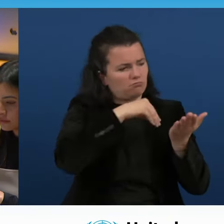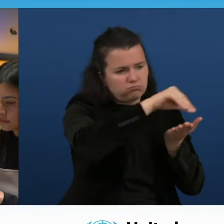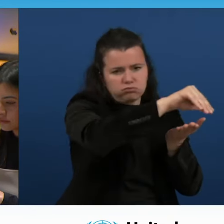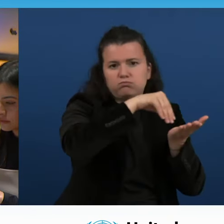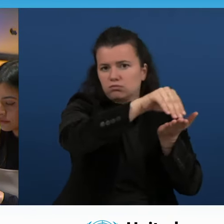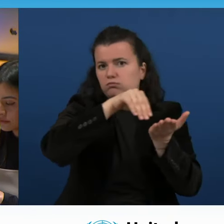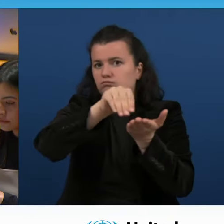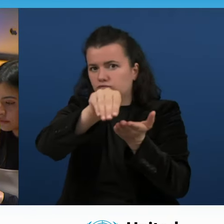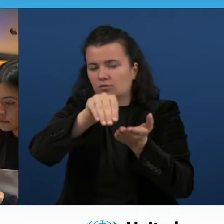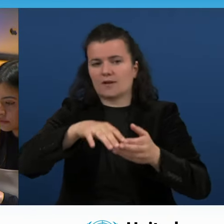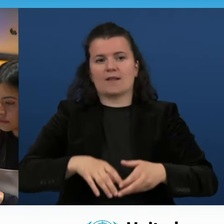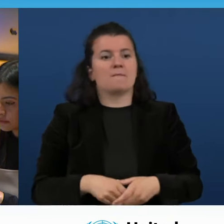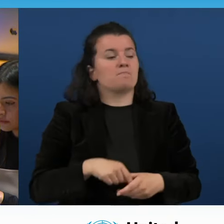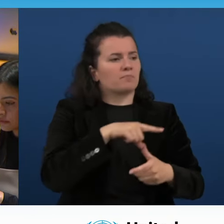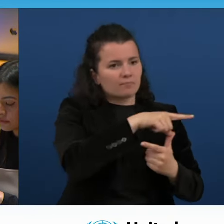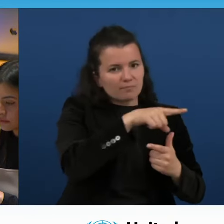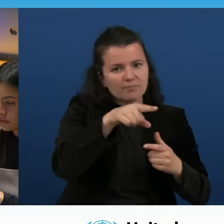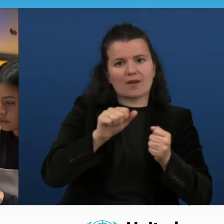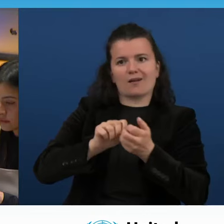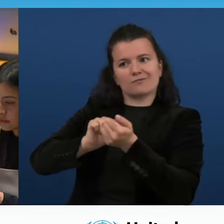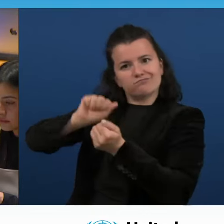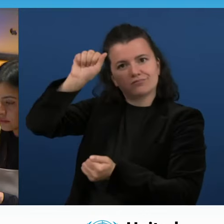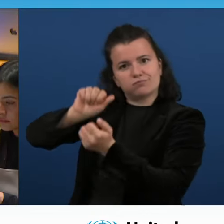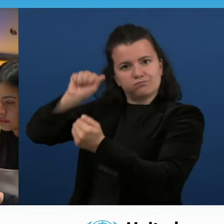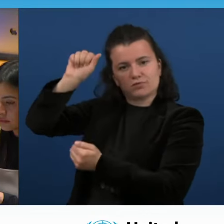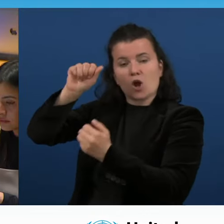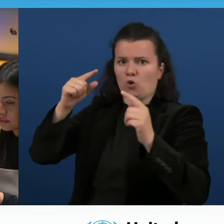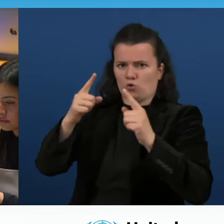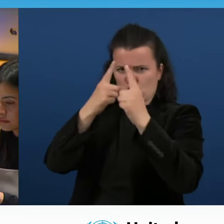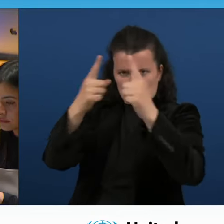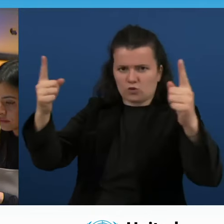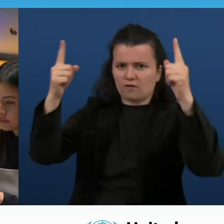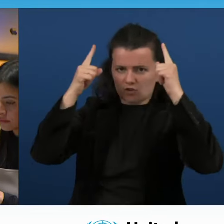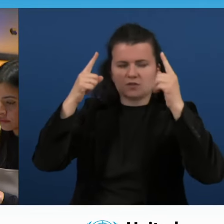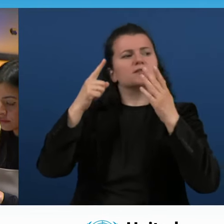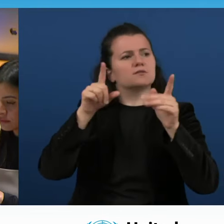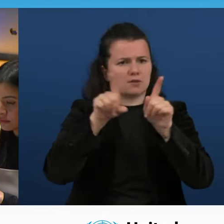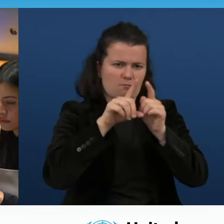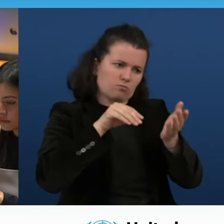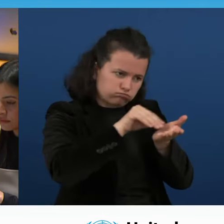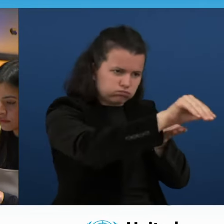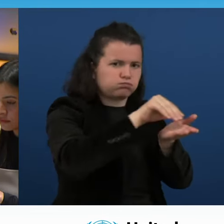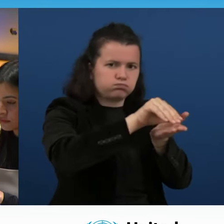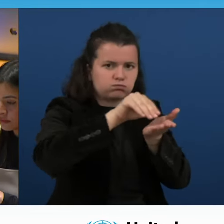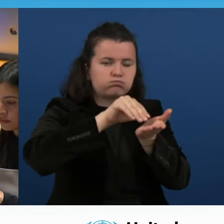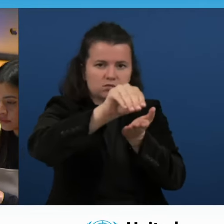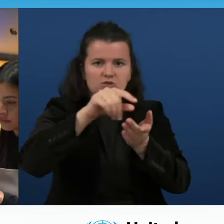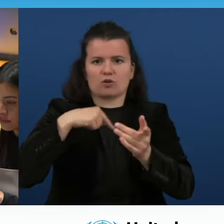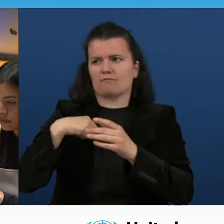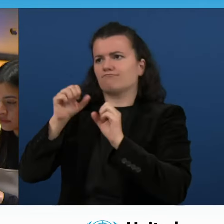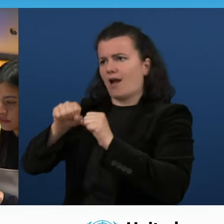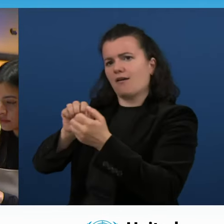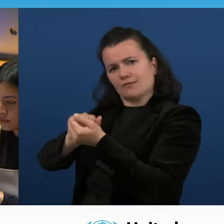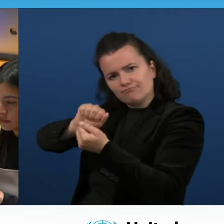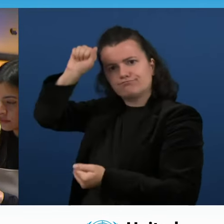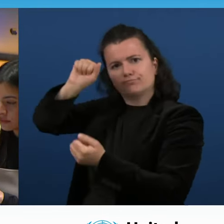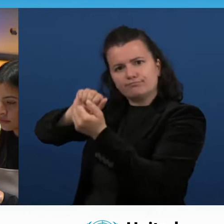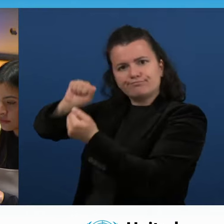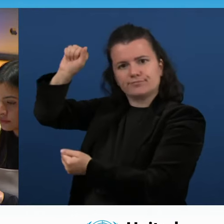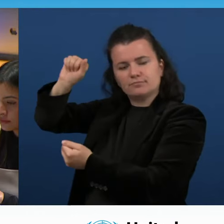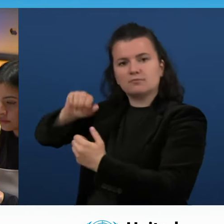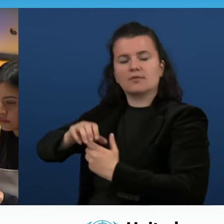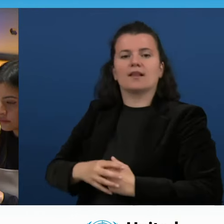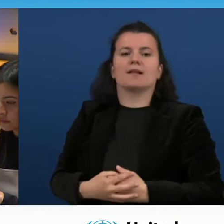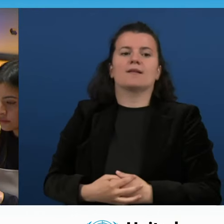graduate and postgraduate level. We have many challenges. We welcome the effort made by the United Nations through its